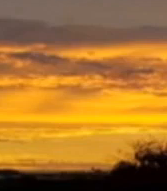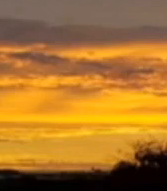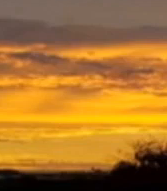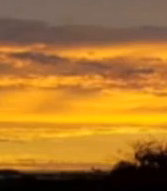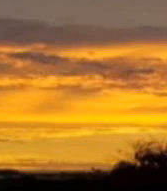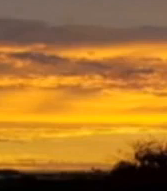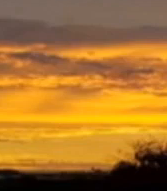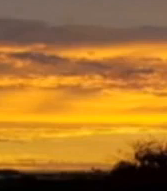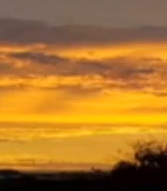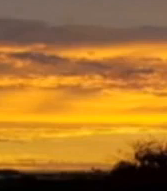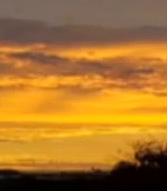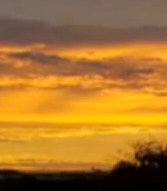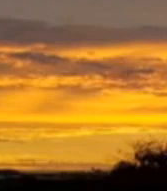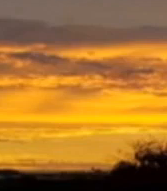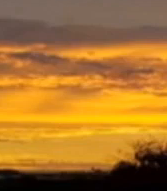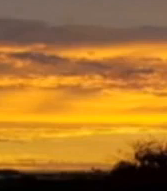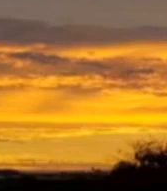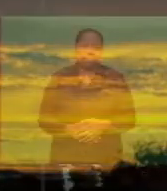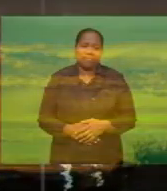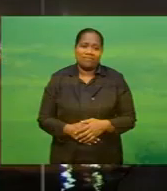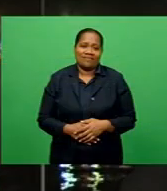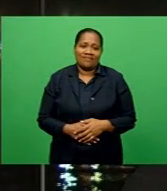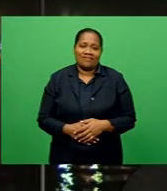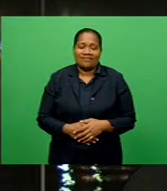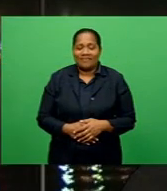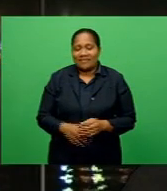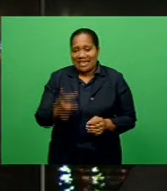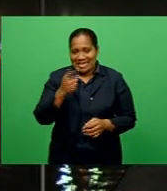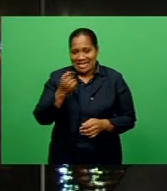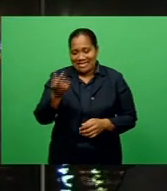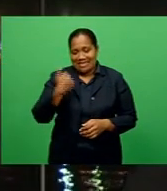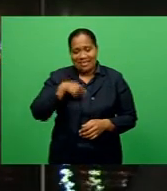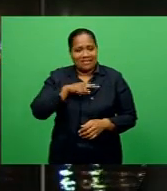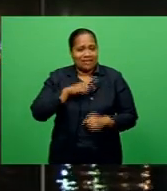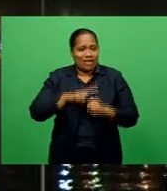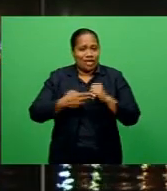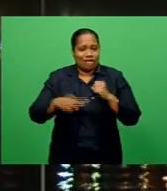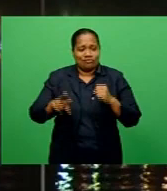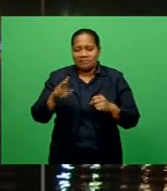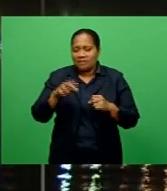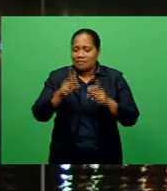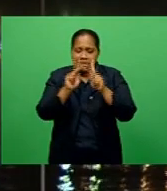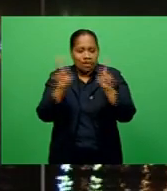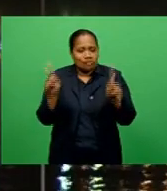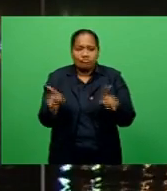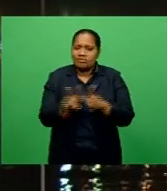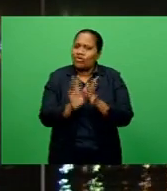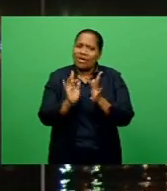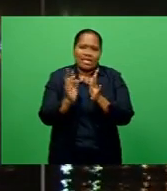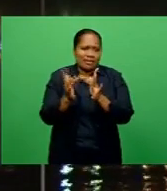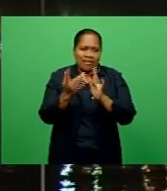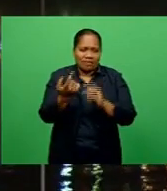This picture was sent in by Joe Morel. And you can send us newsworthy pictures and videos on email